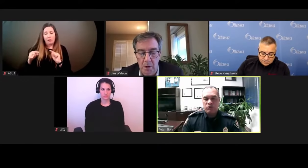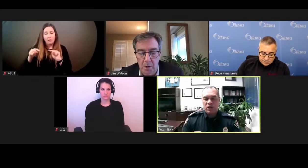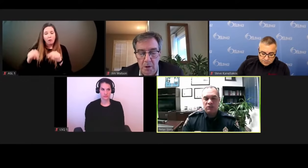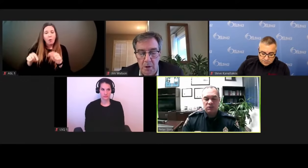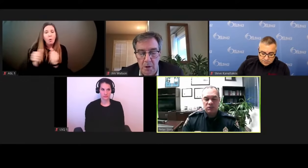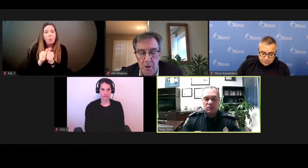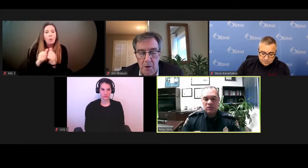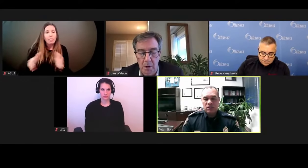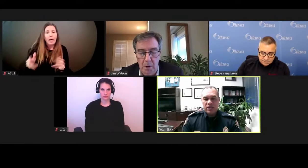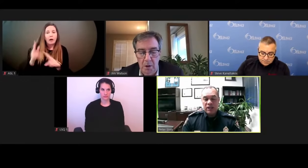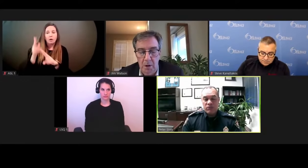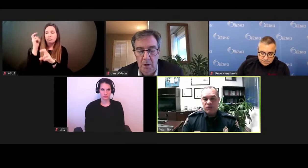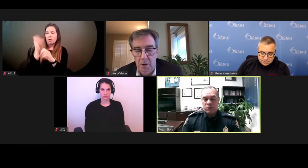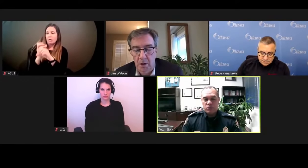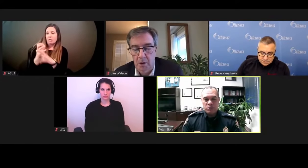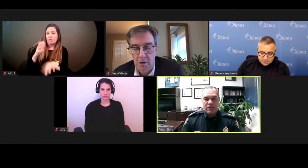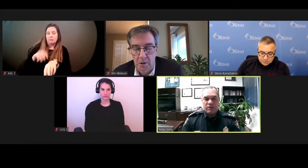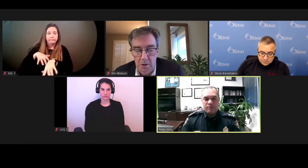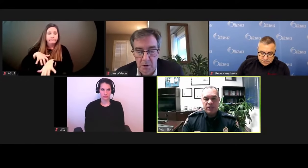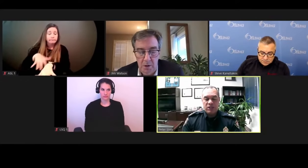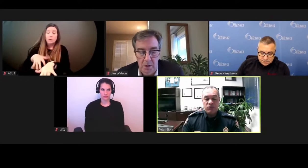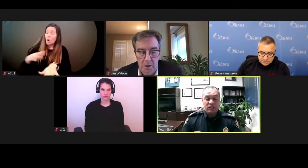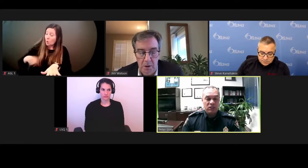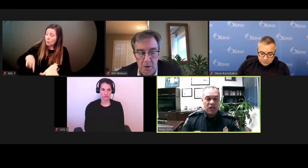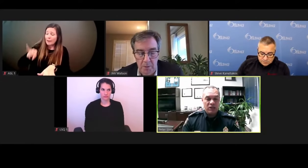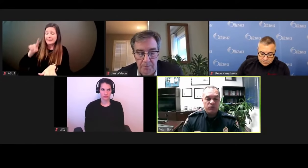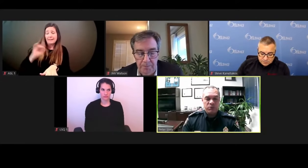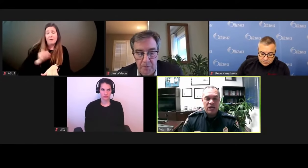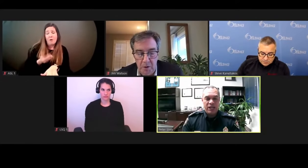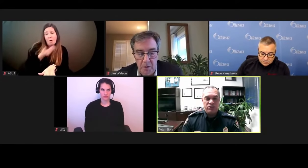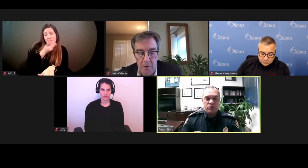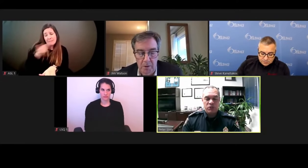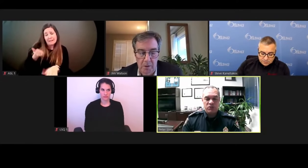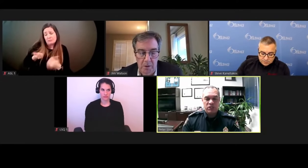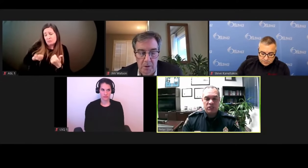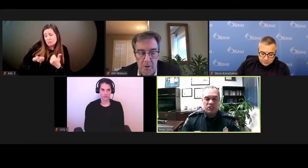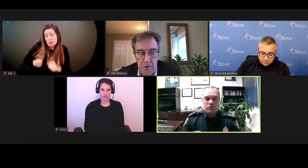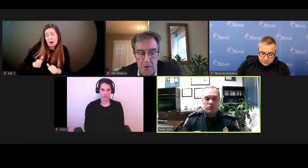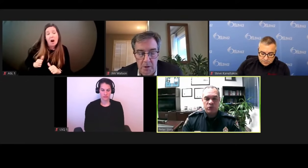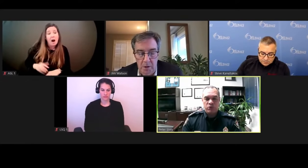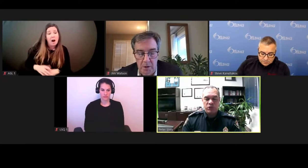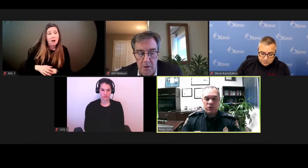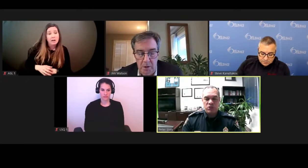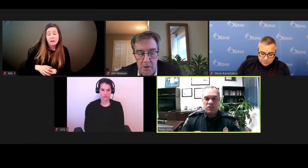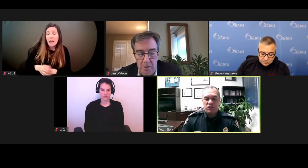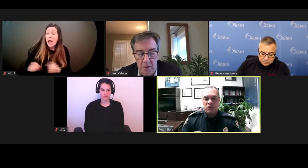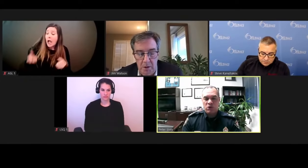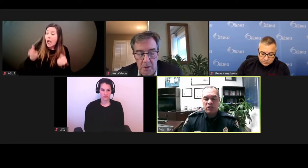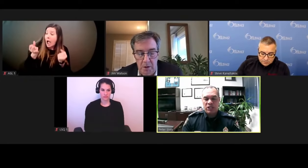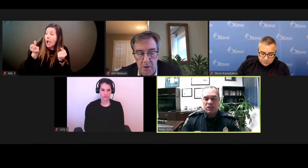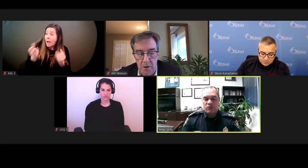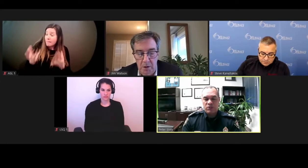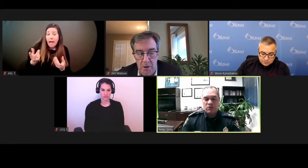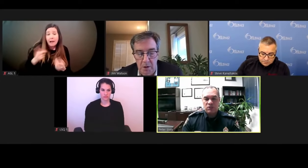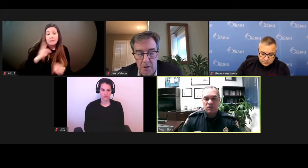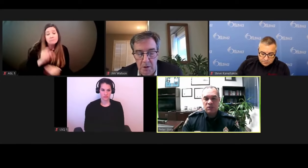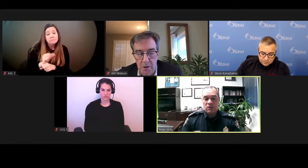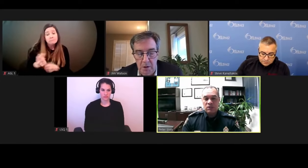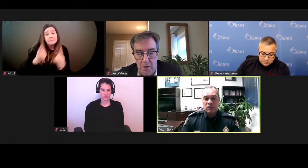of trucks. Every effort was made. And in fact, a lot of compliance was achieved through those negotiation coordination